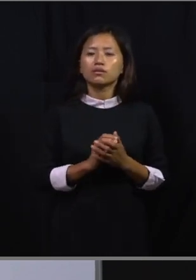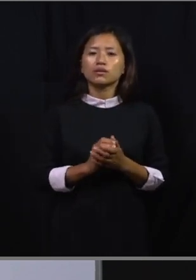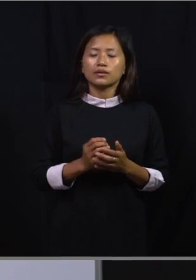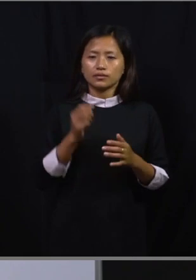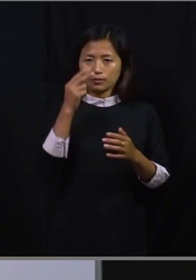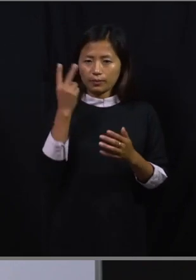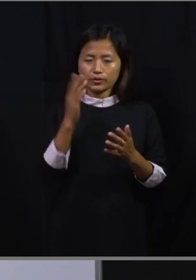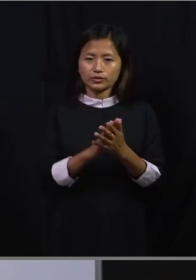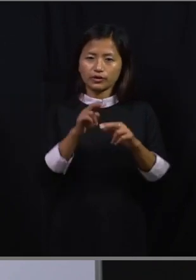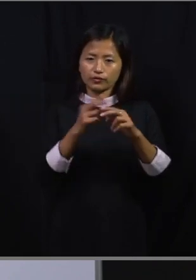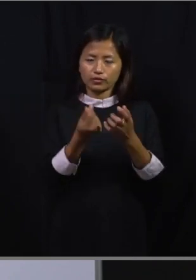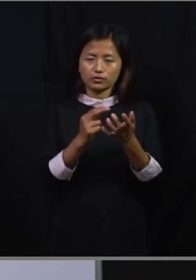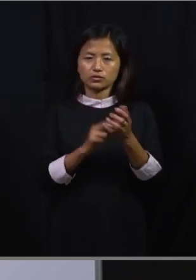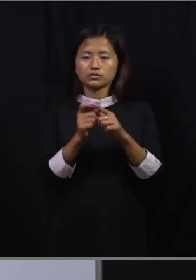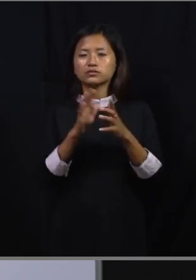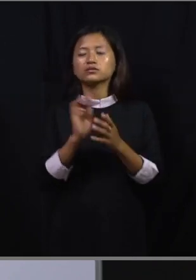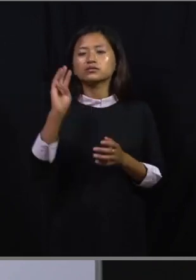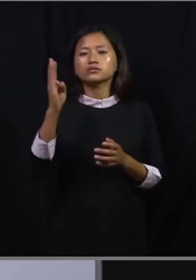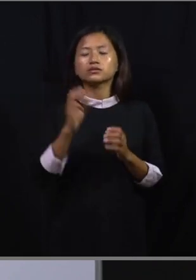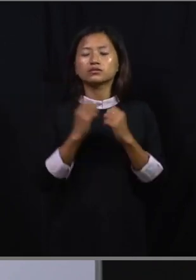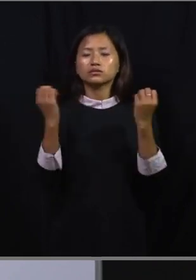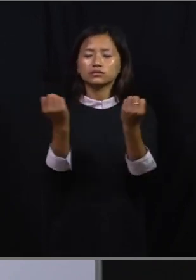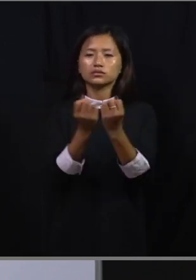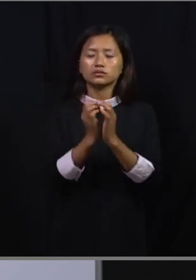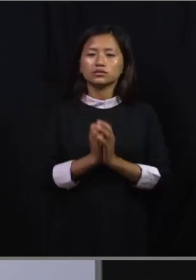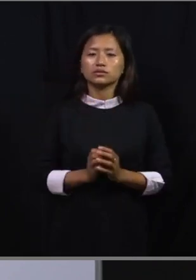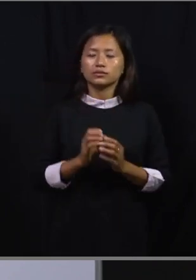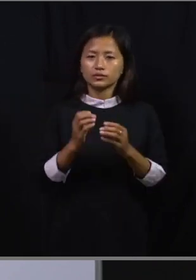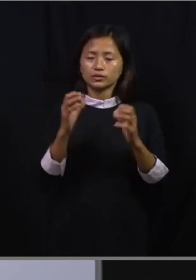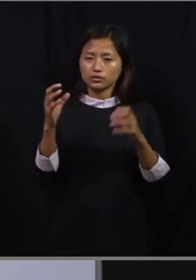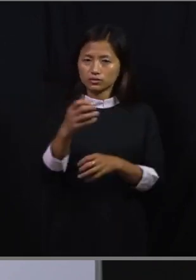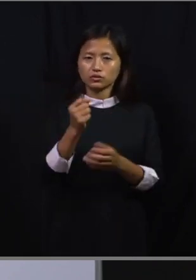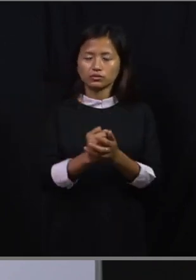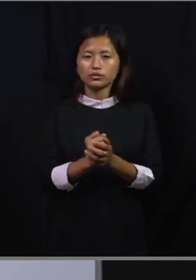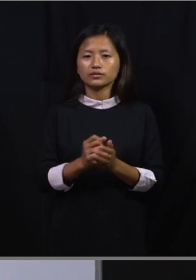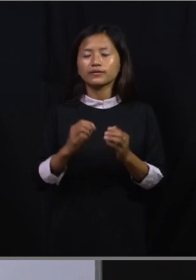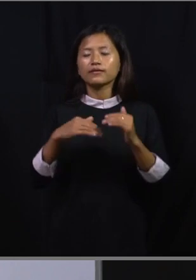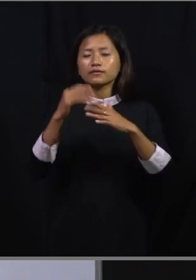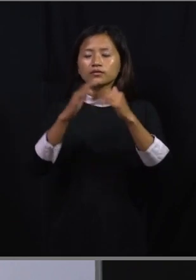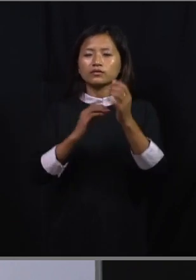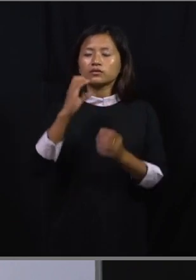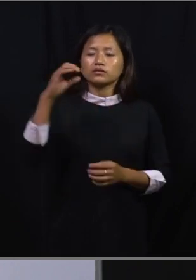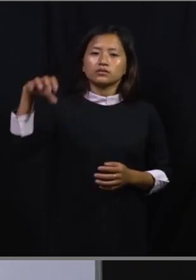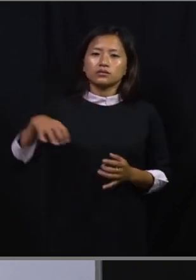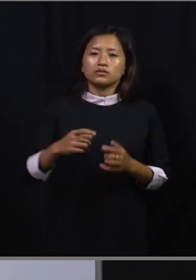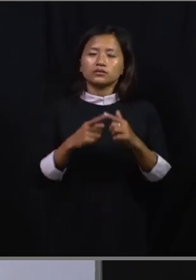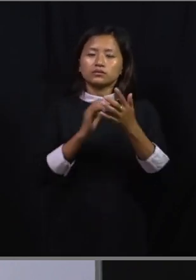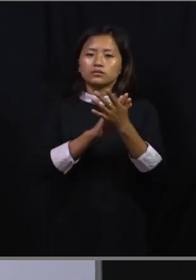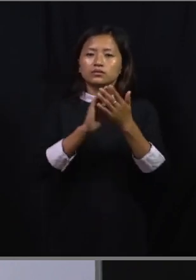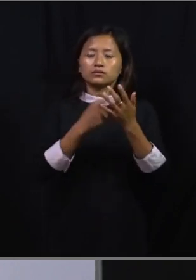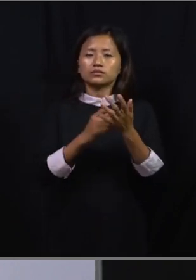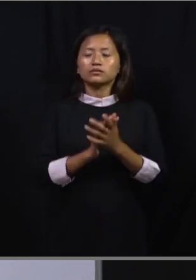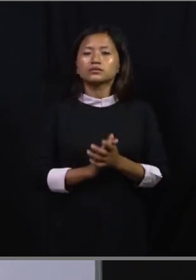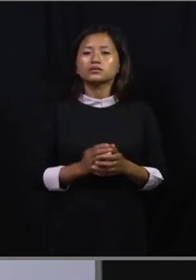International Monetary Fund, these three organizations are being controlled by the developed countries, okay? And the trade policies are